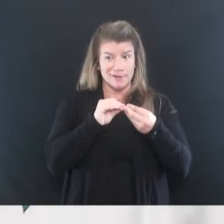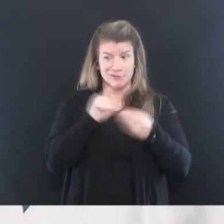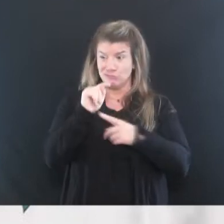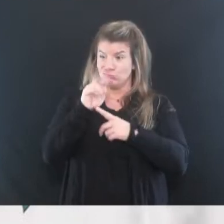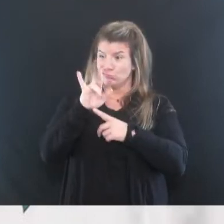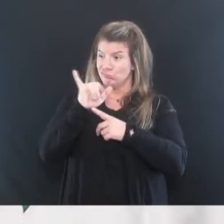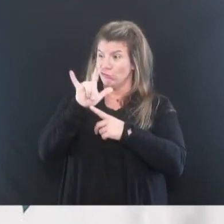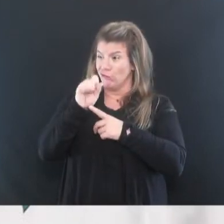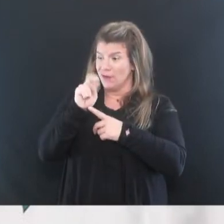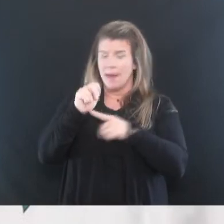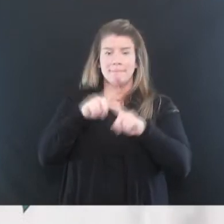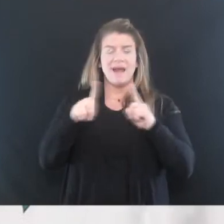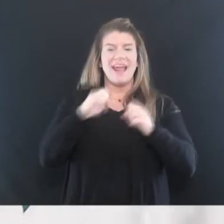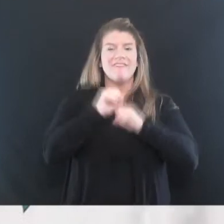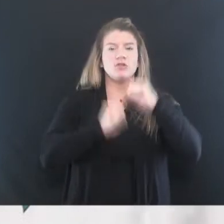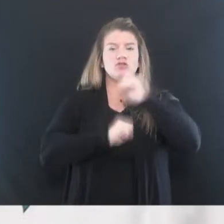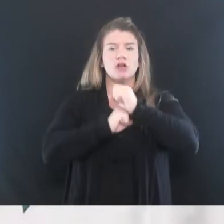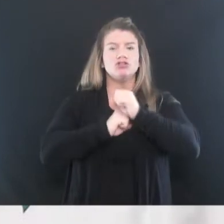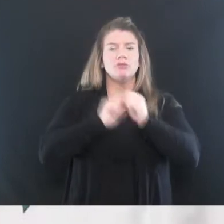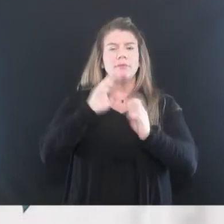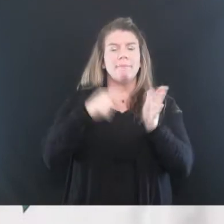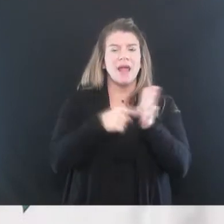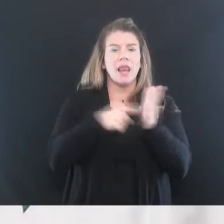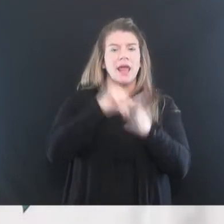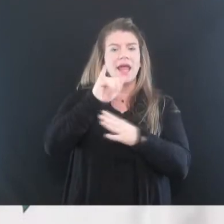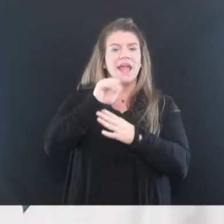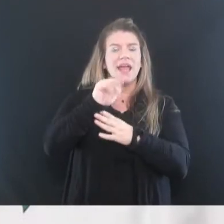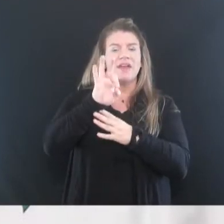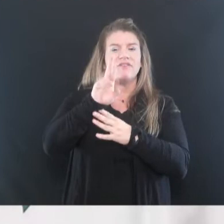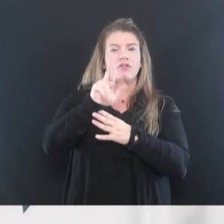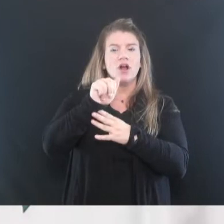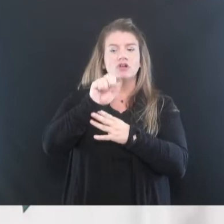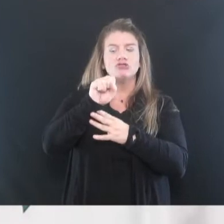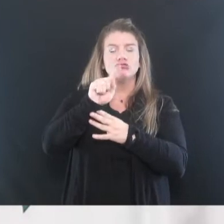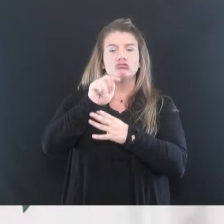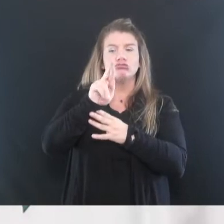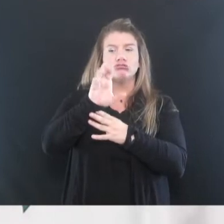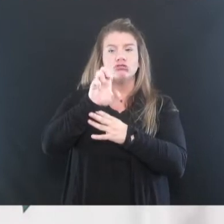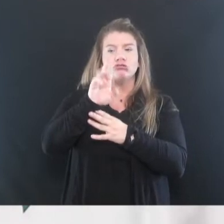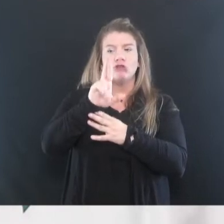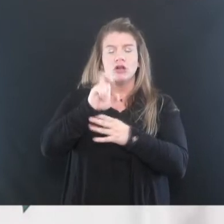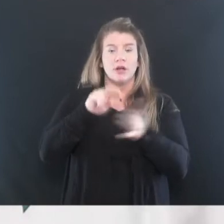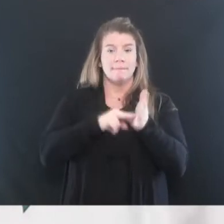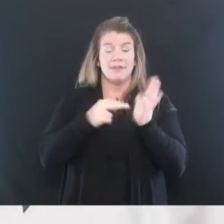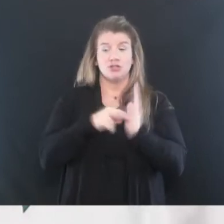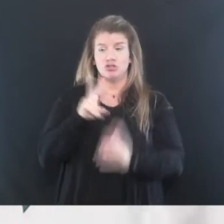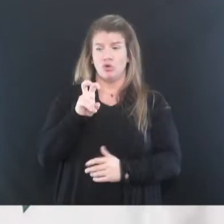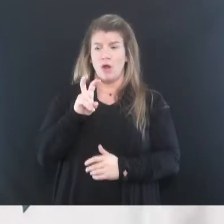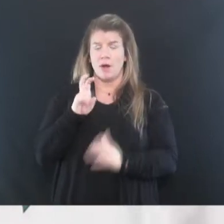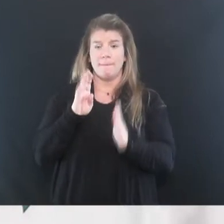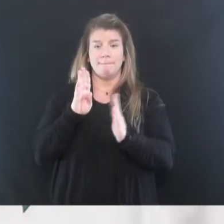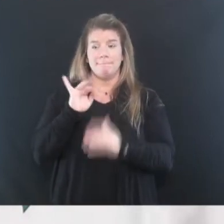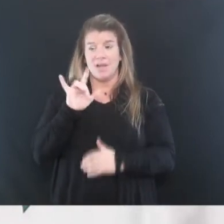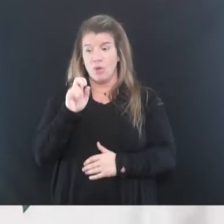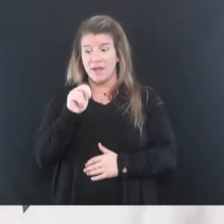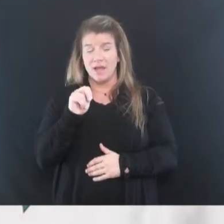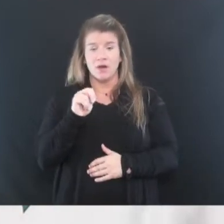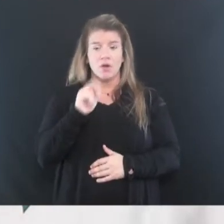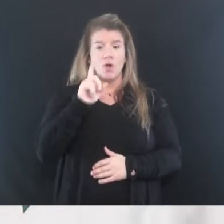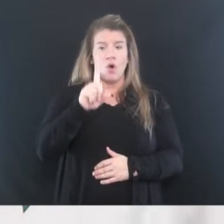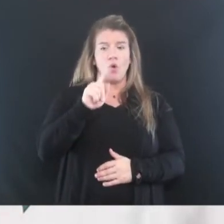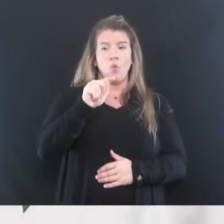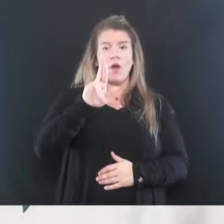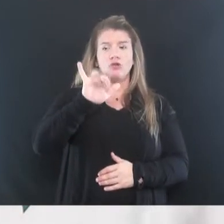the infrastructure bills, which is a trillion, 200 billion or $1.5